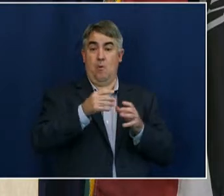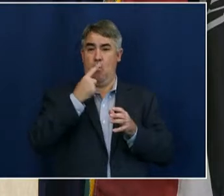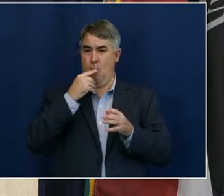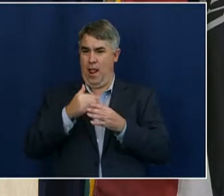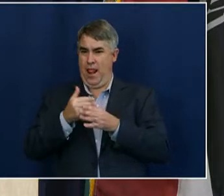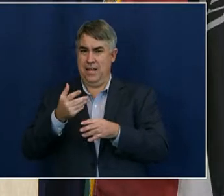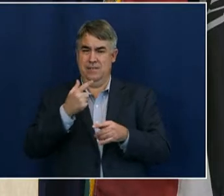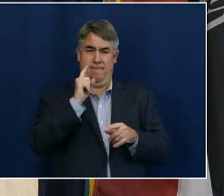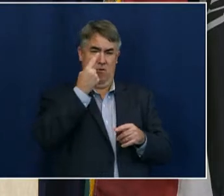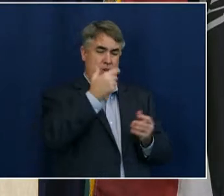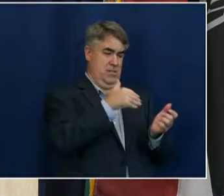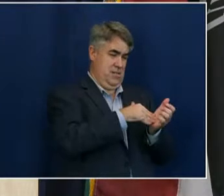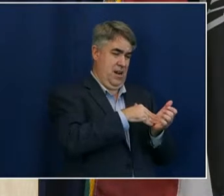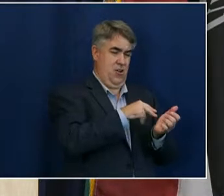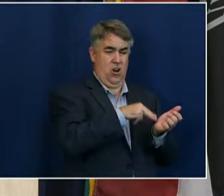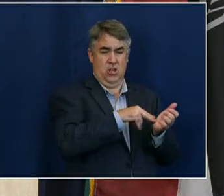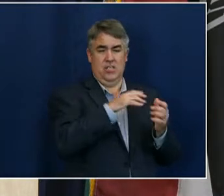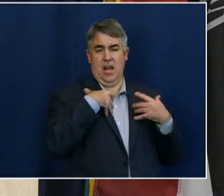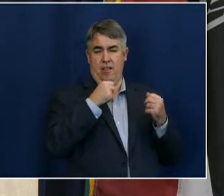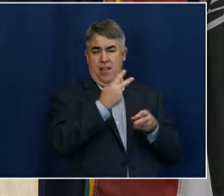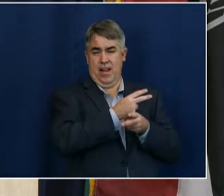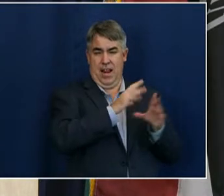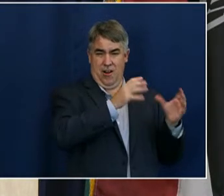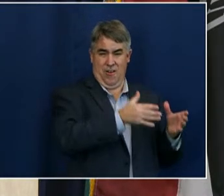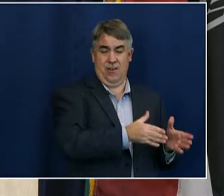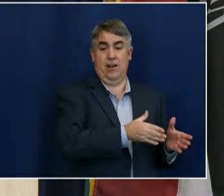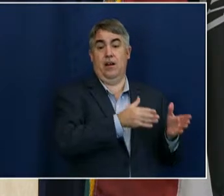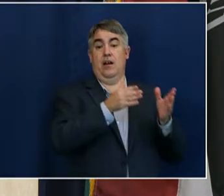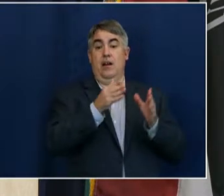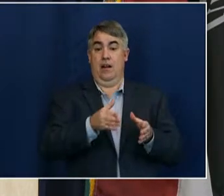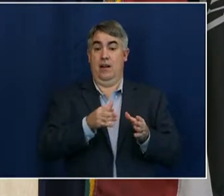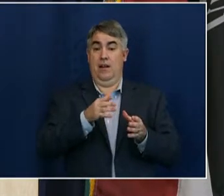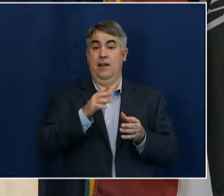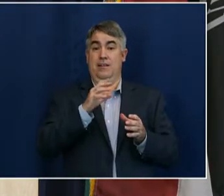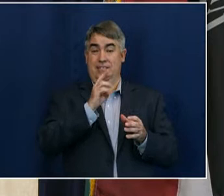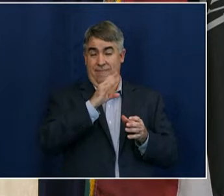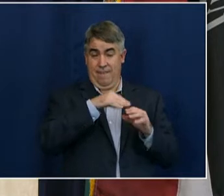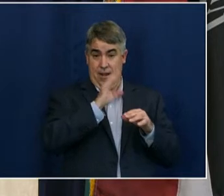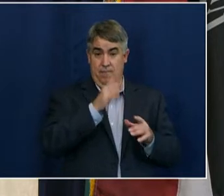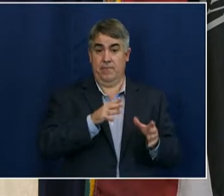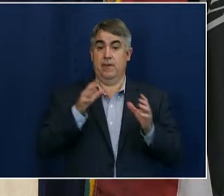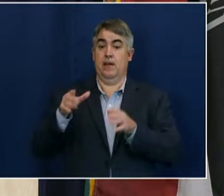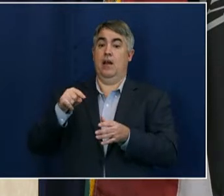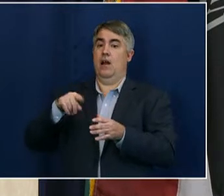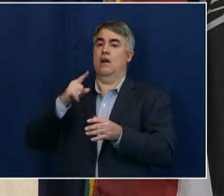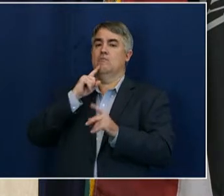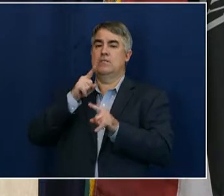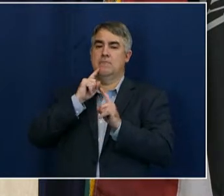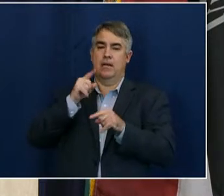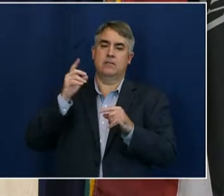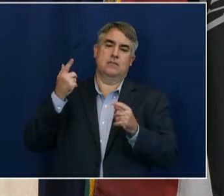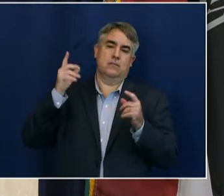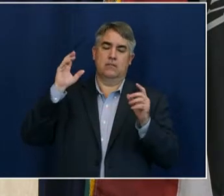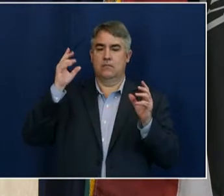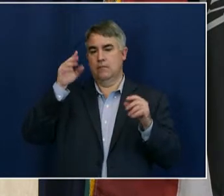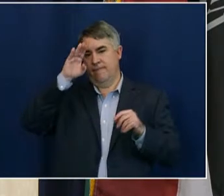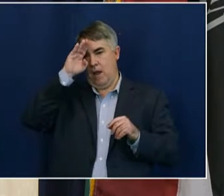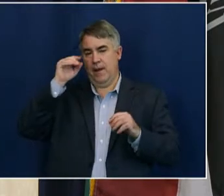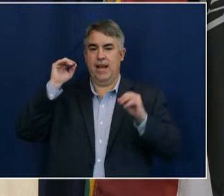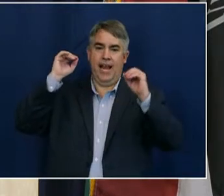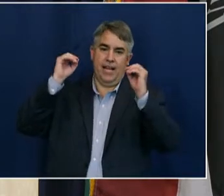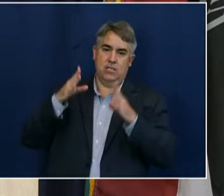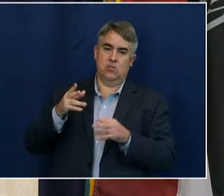65 and older. Next will be the tier of essential workers that includes first responders, education, childcare, and food and